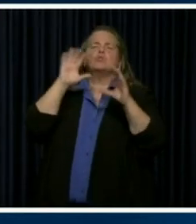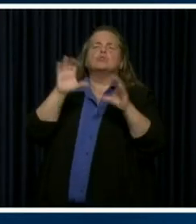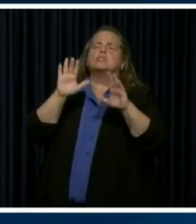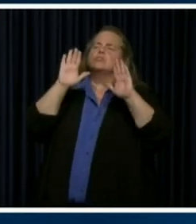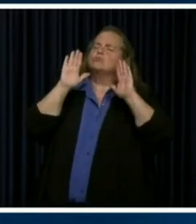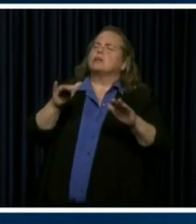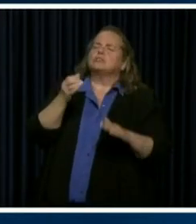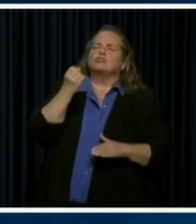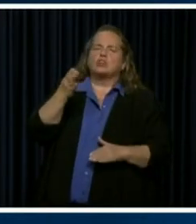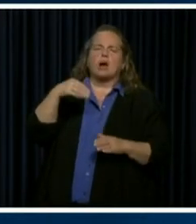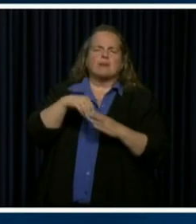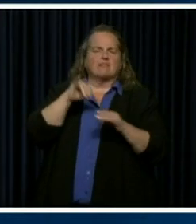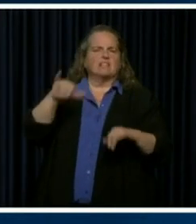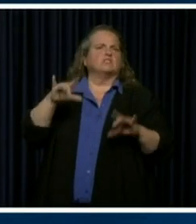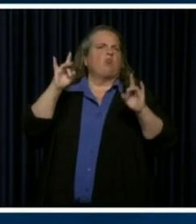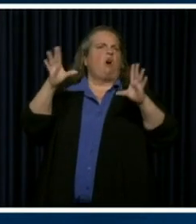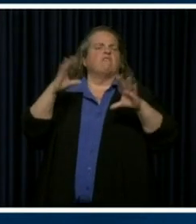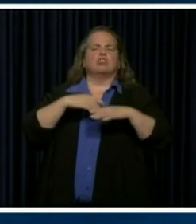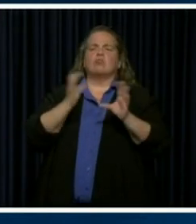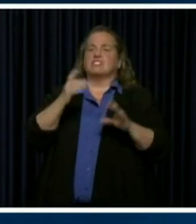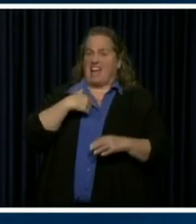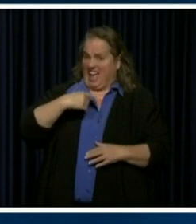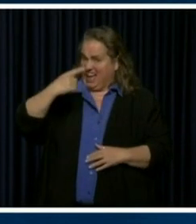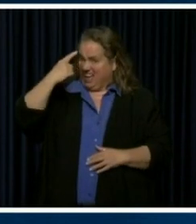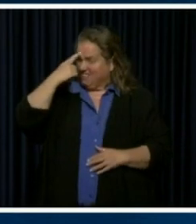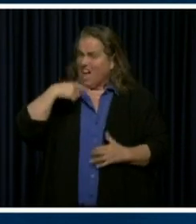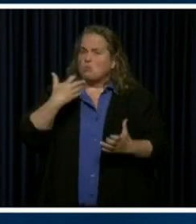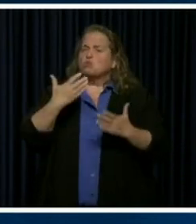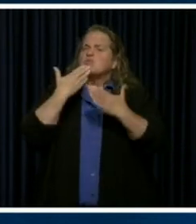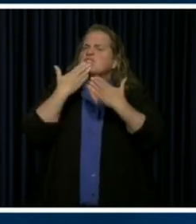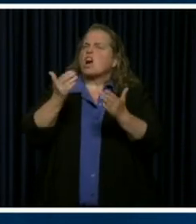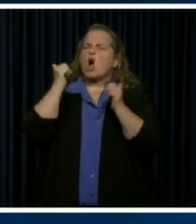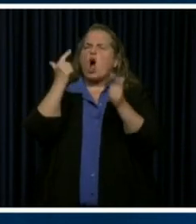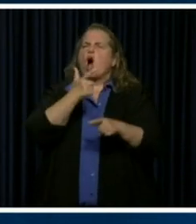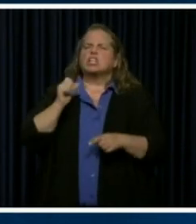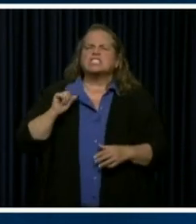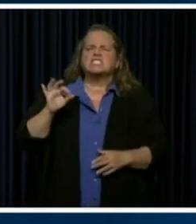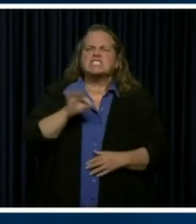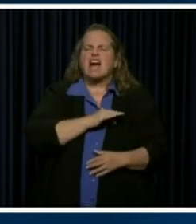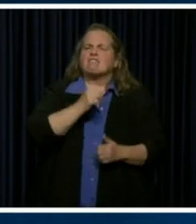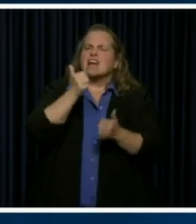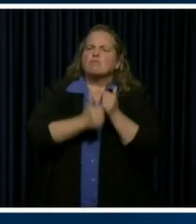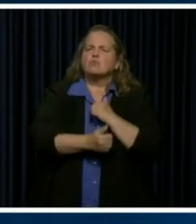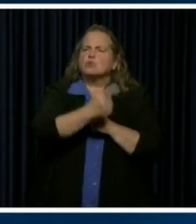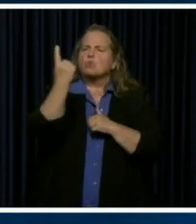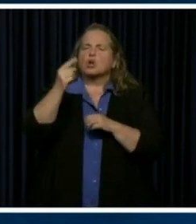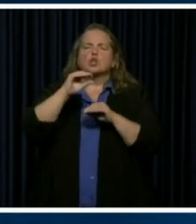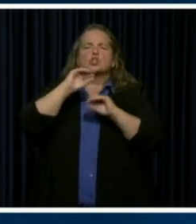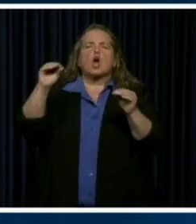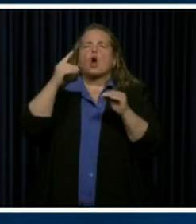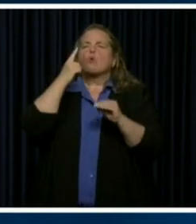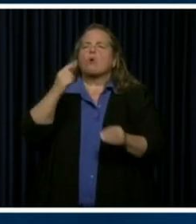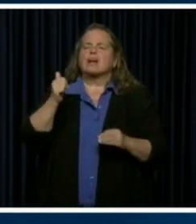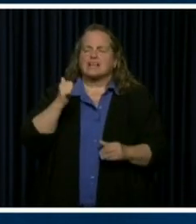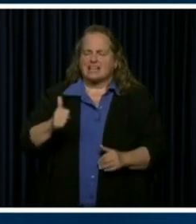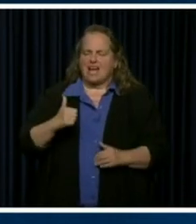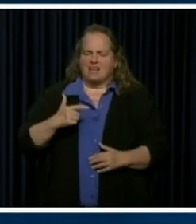great job in this crisis. I thank all the staff and everybody. Nobody can beat them.